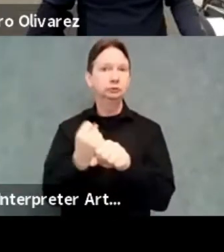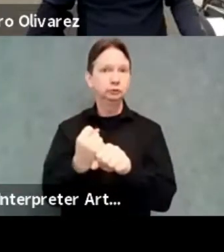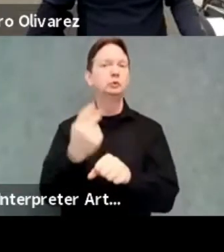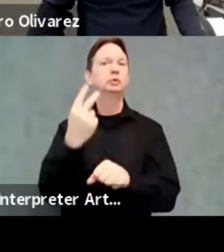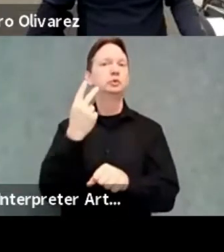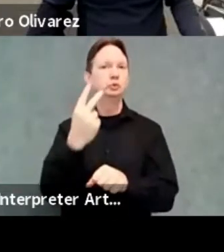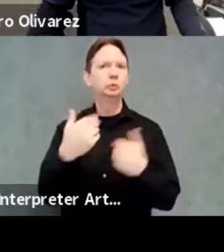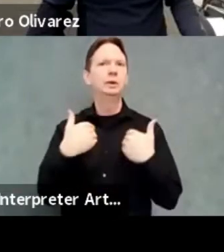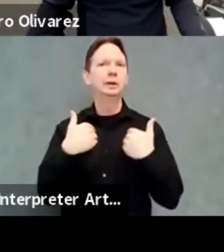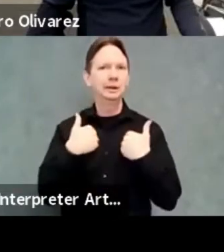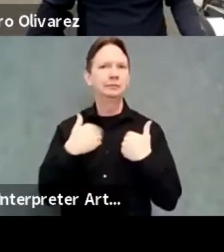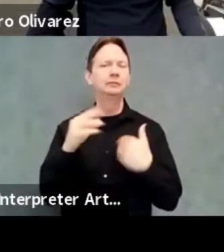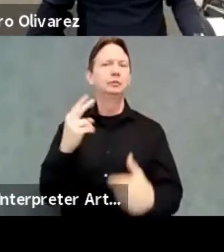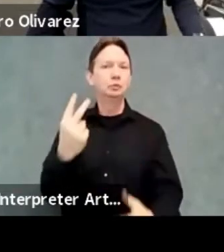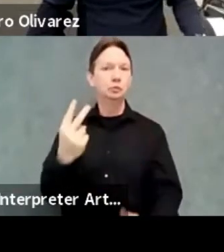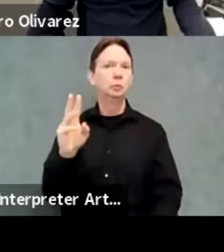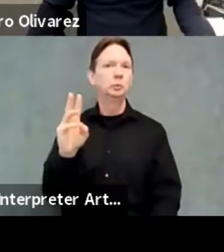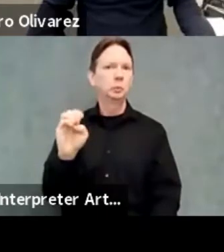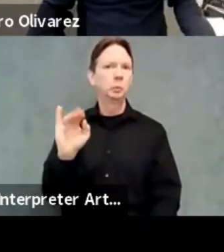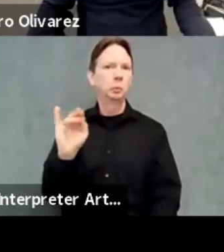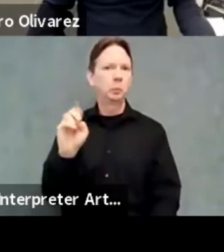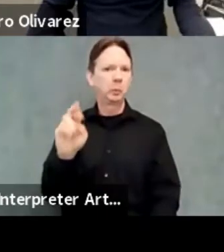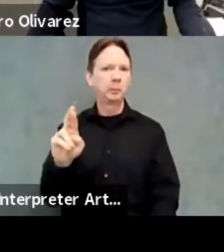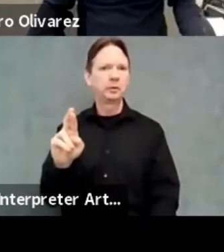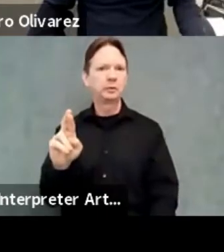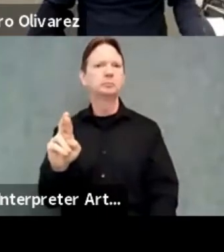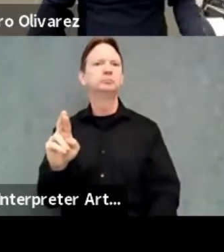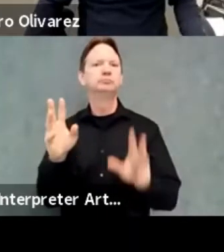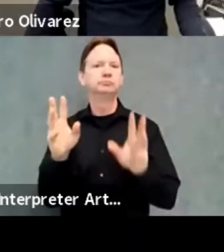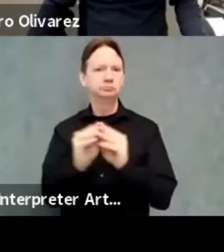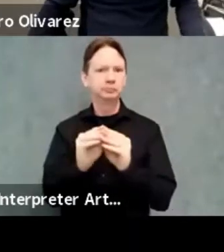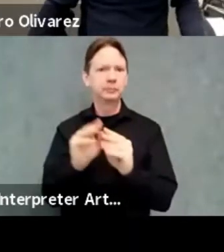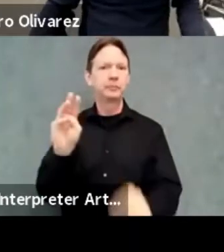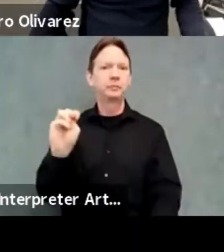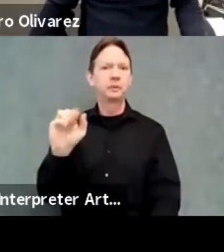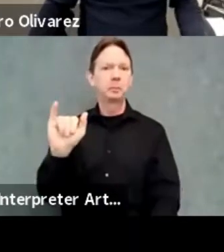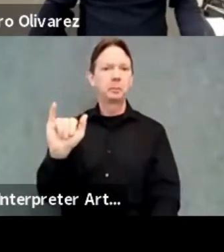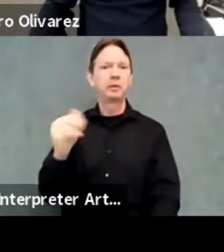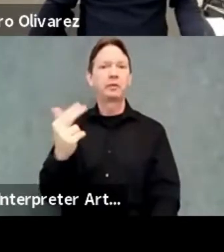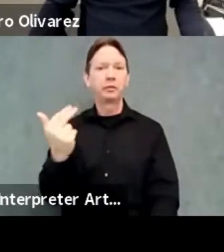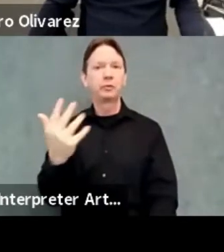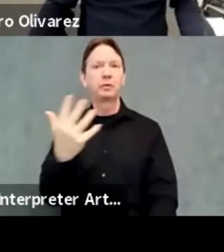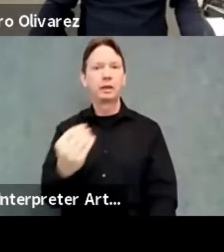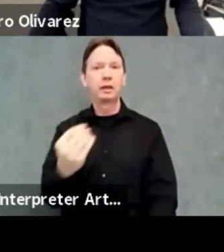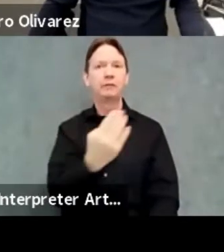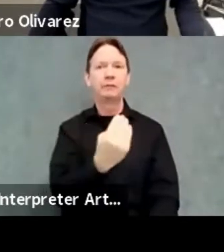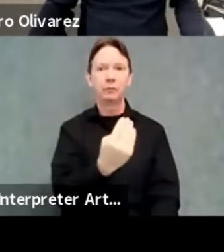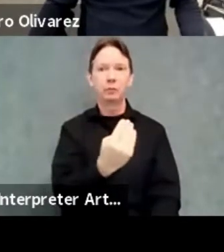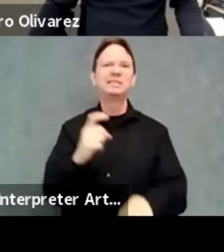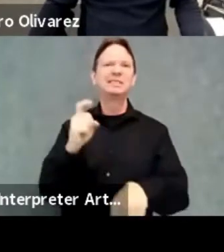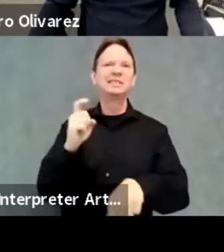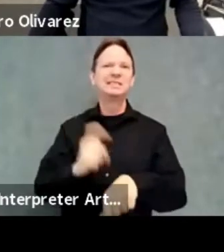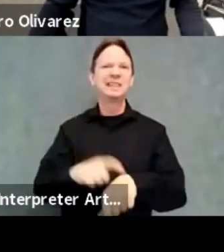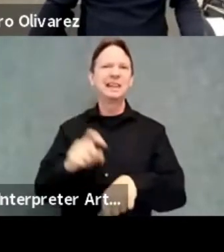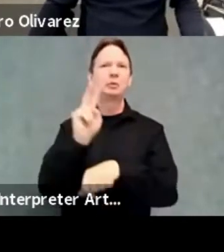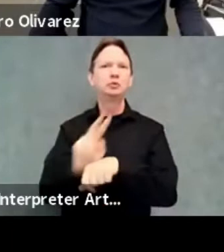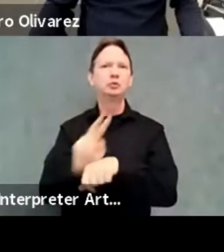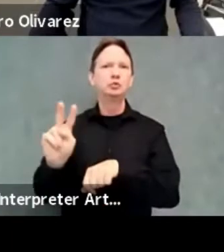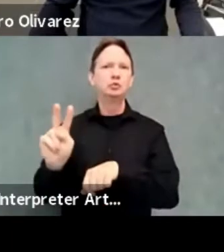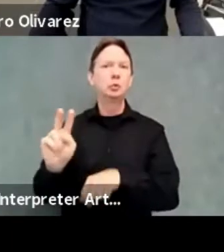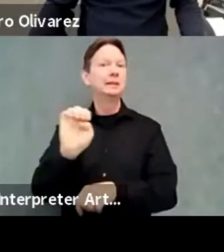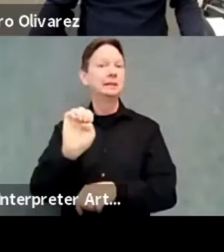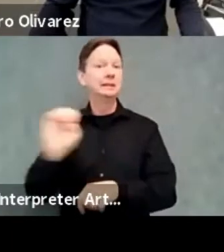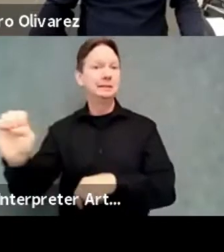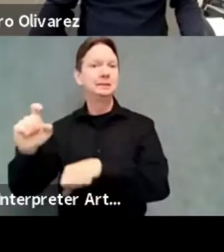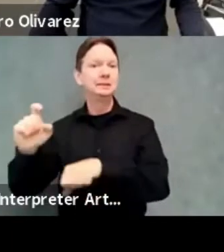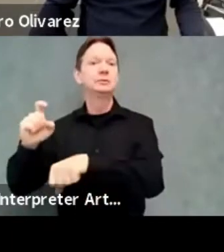for those this morning. They'll be May 13th and May 14th, both at 2 o'clock Eastern time. Badut Asharia, who is our IT systems